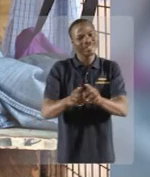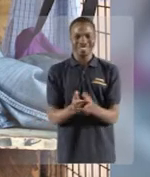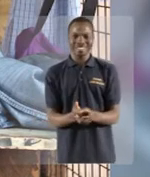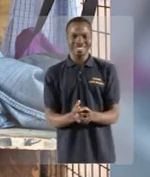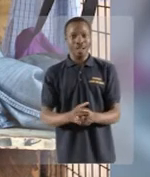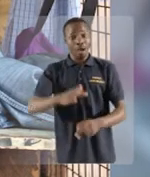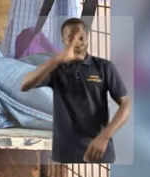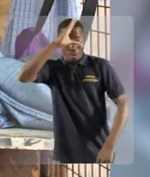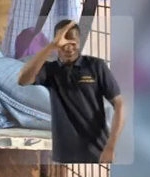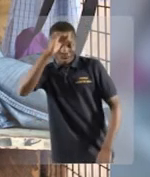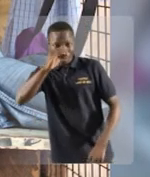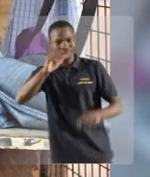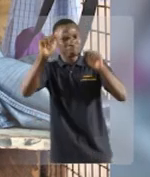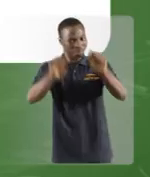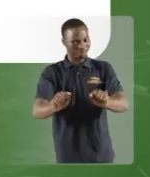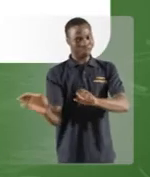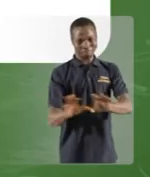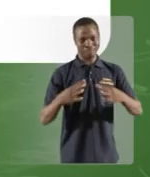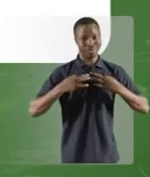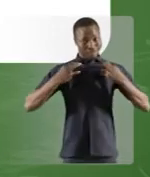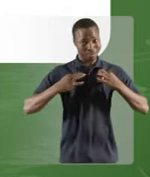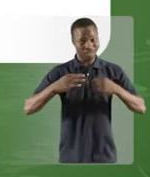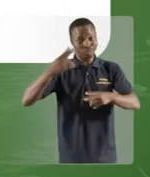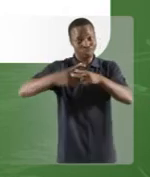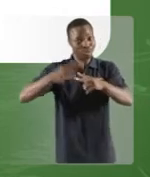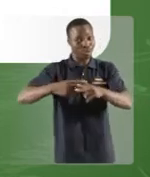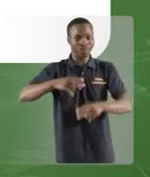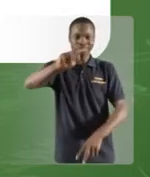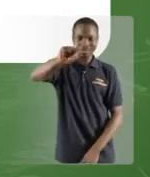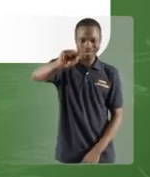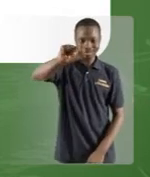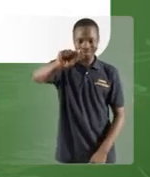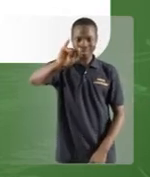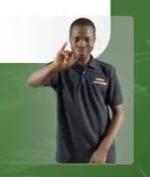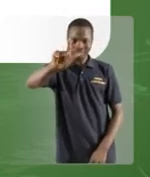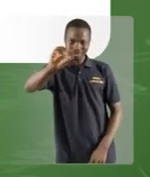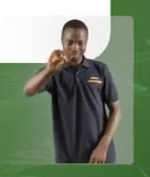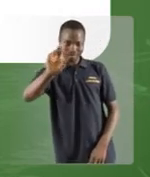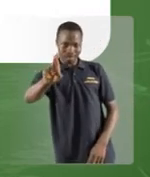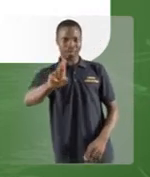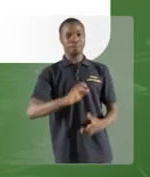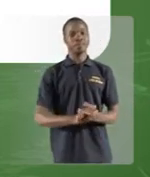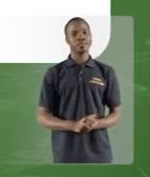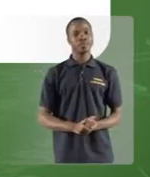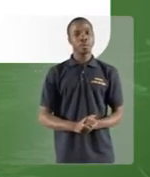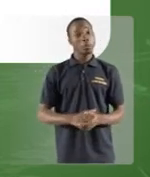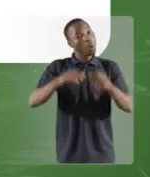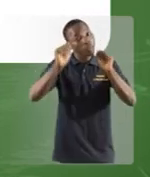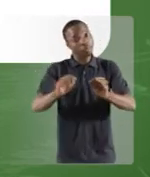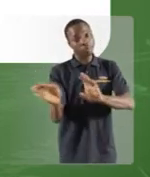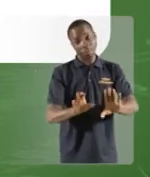a tailor. A tailor is a man who makes clothes. Okay? A tailor, it can make clothes for